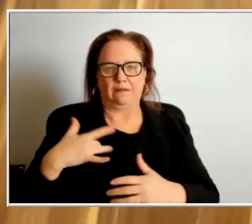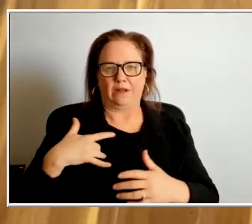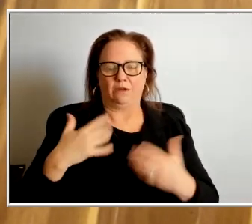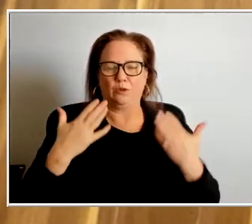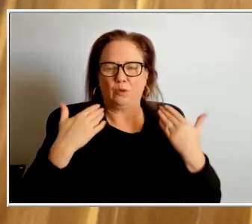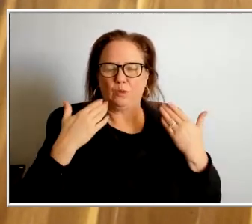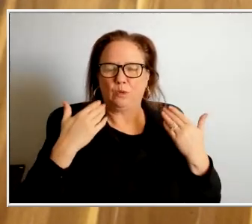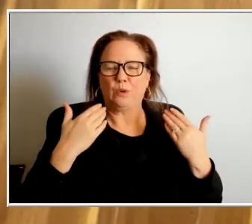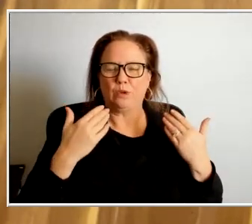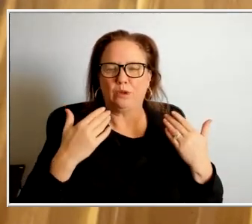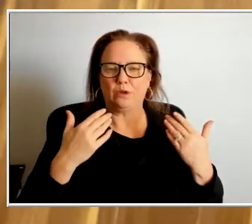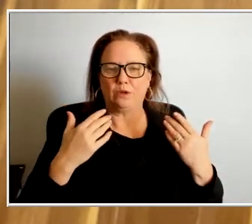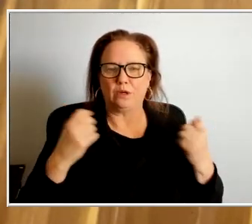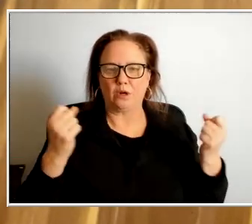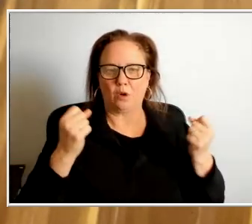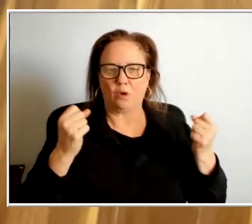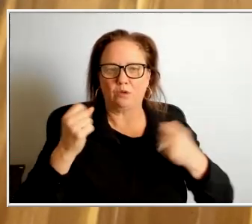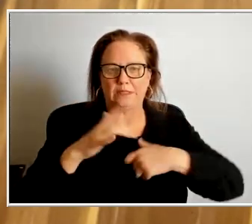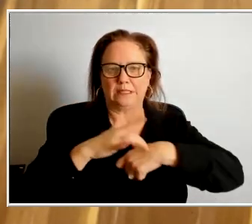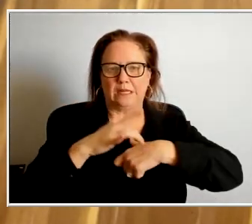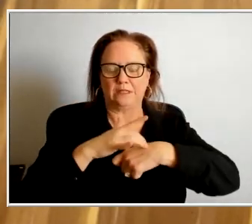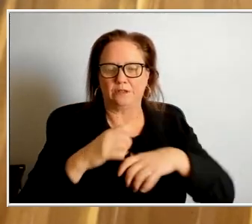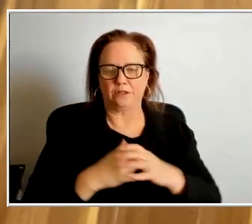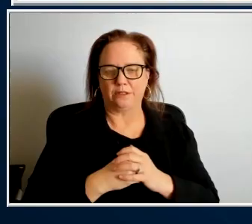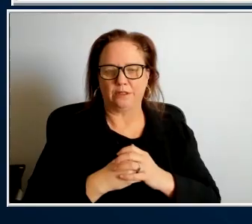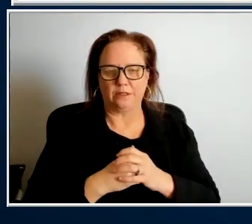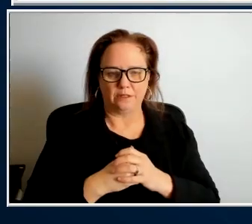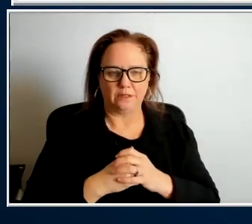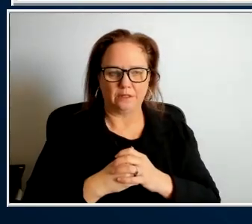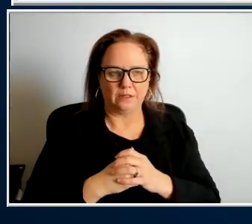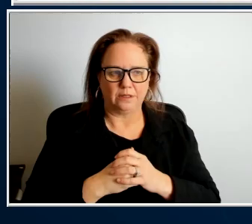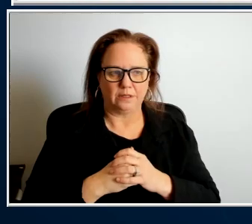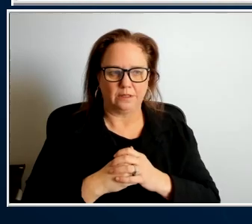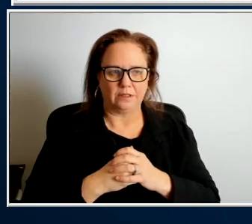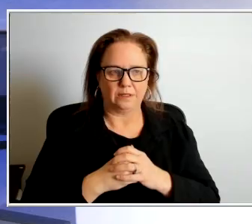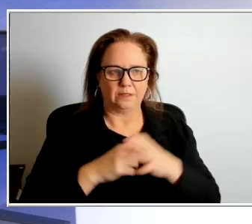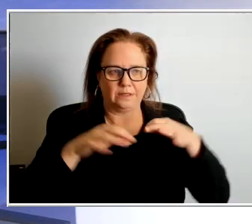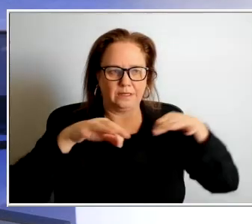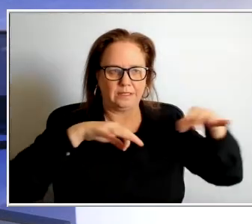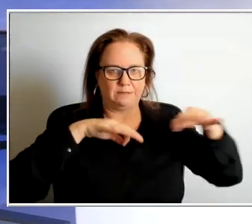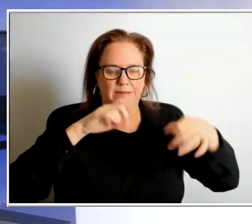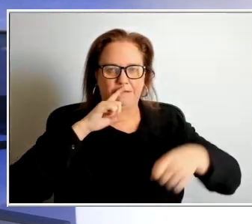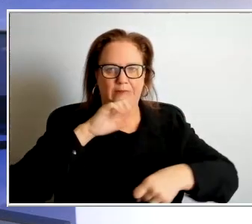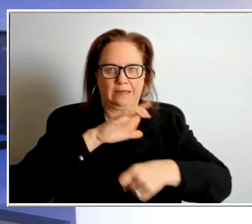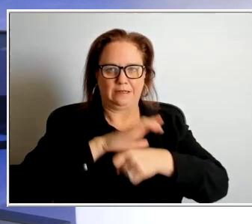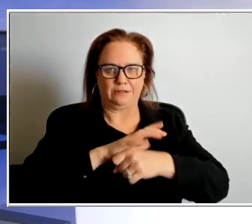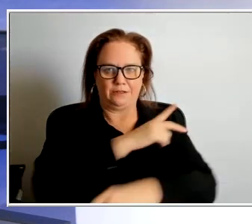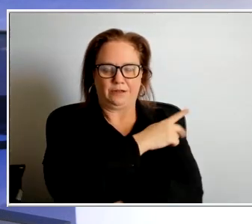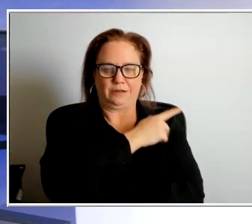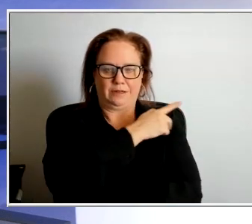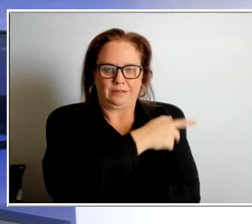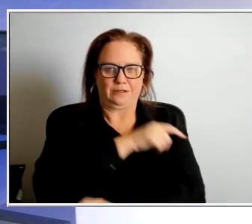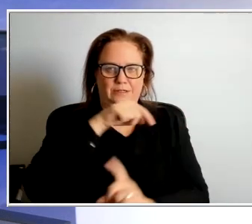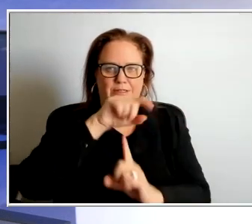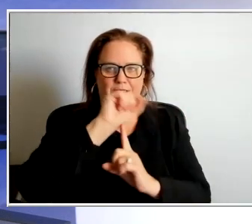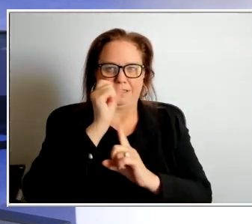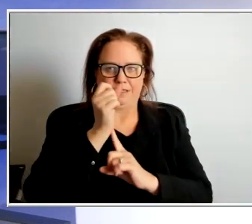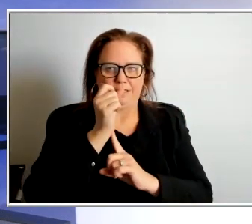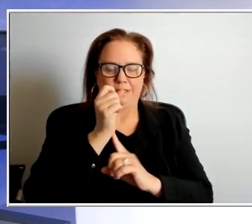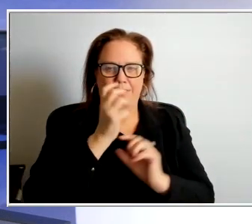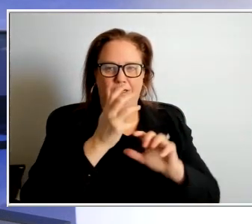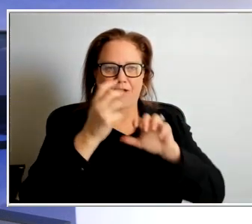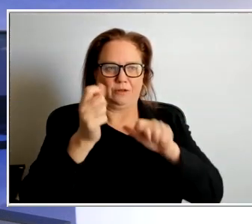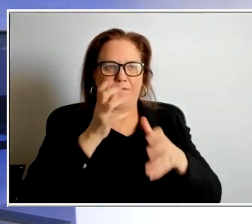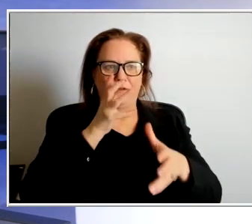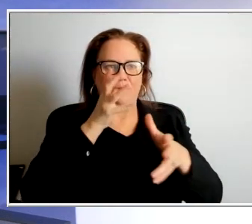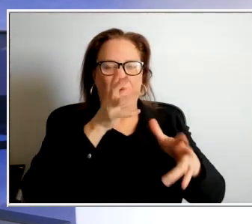cooler and more cold to the touch. And just to explain your dedication to your patients and this case, you actually left your grandmother's